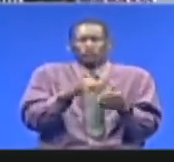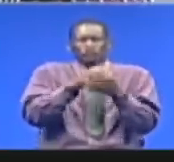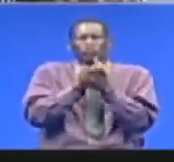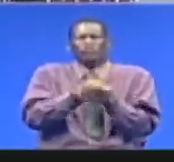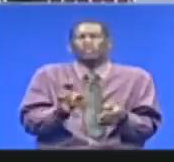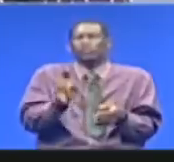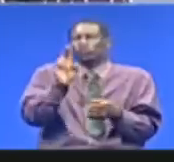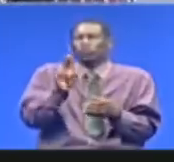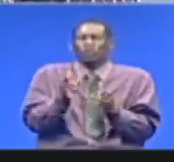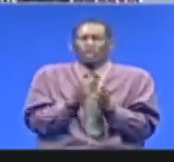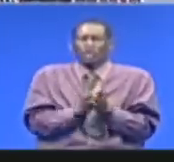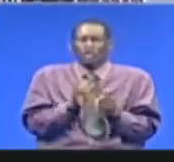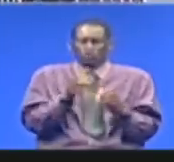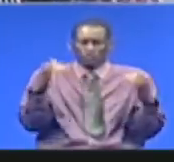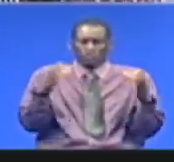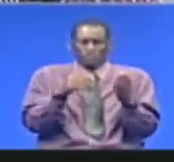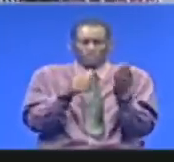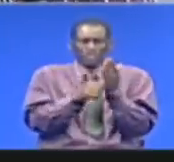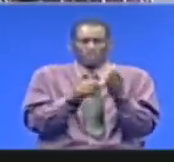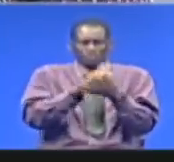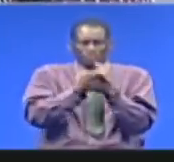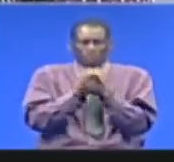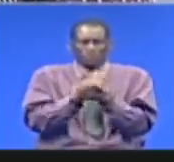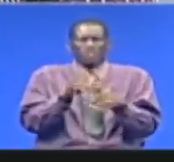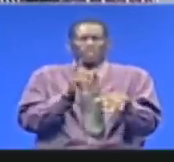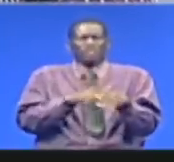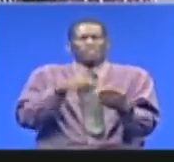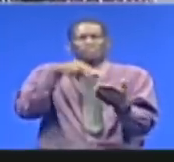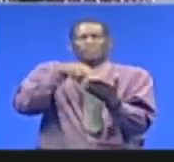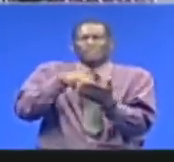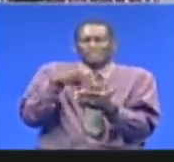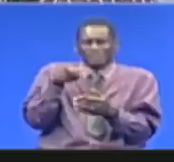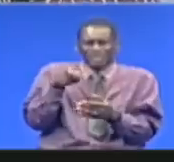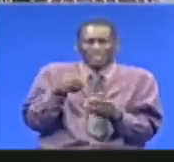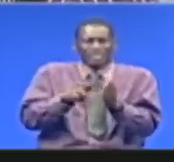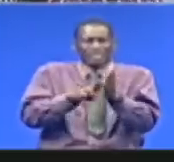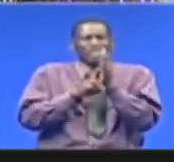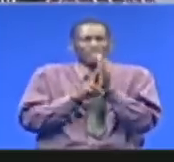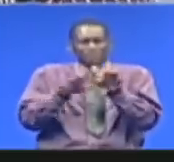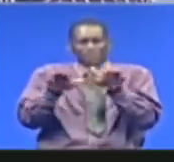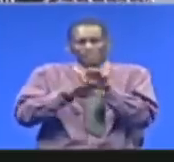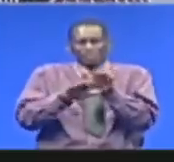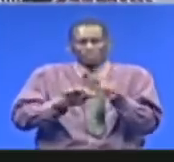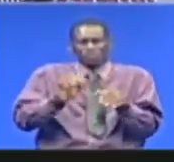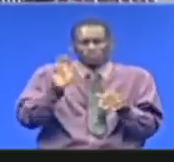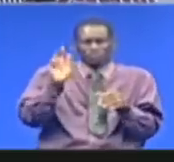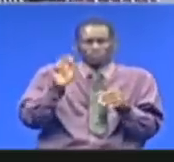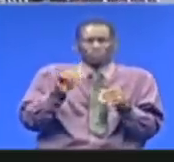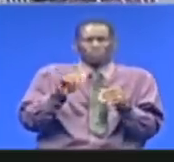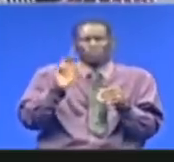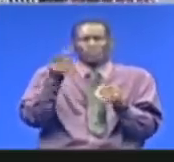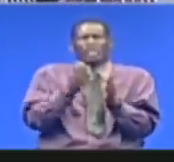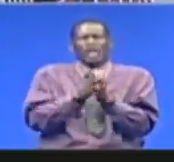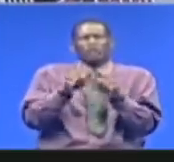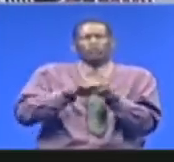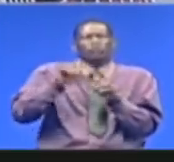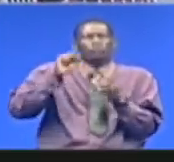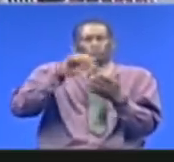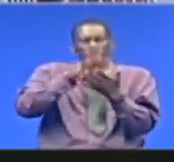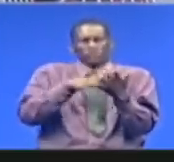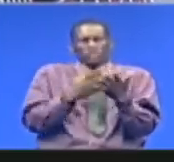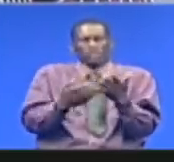Yeah. And they have one party called Jubilee. And therefore, when he stands there, he represents his deputy, even in the political structures. Okay. But in the case of